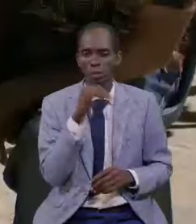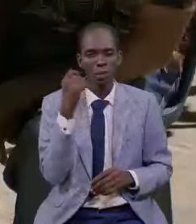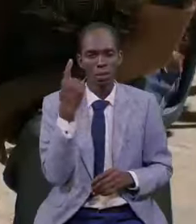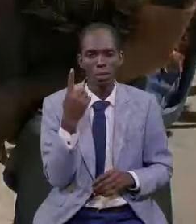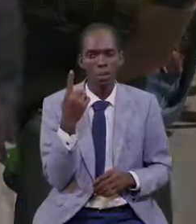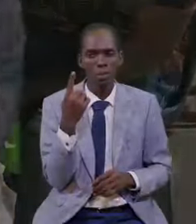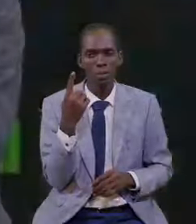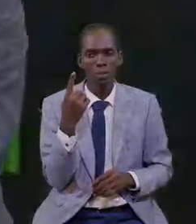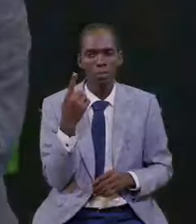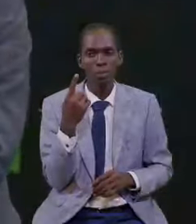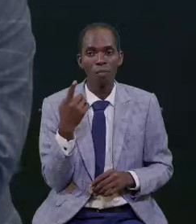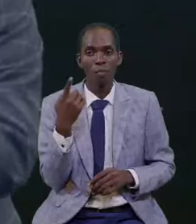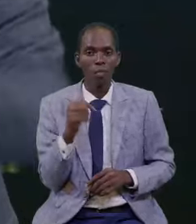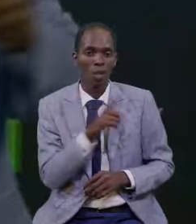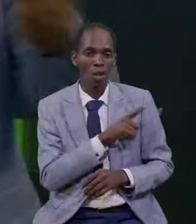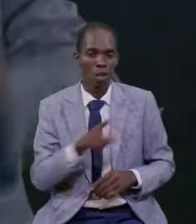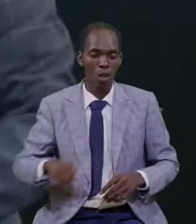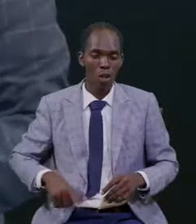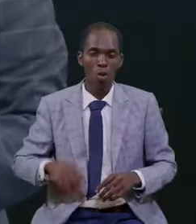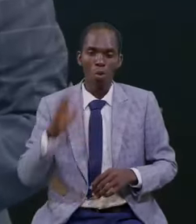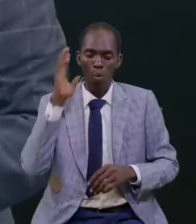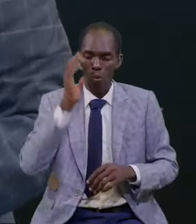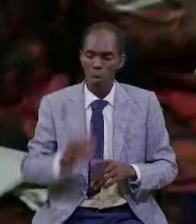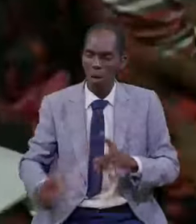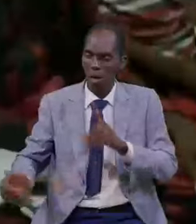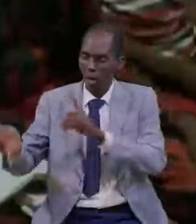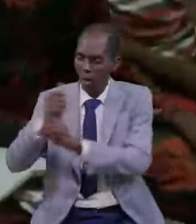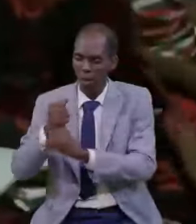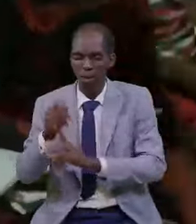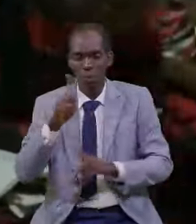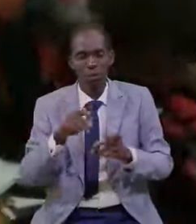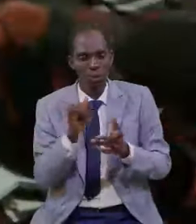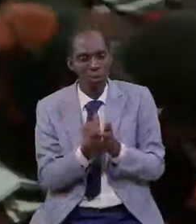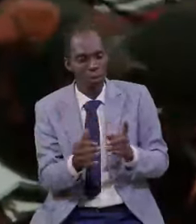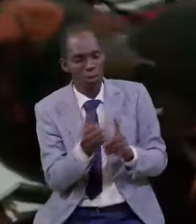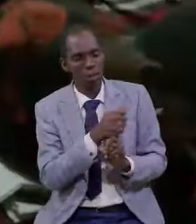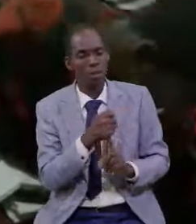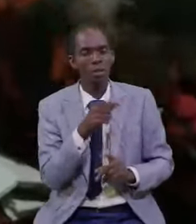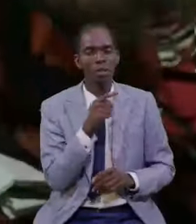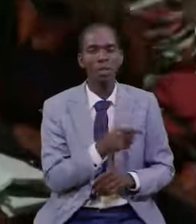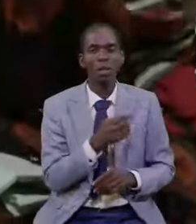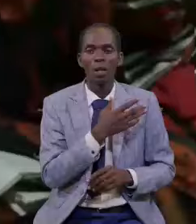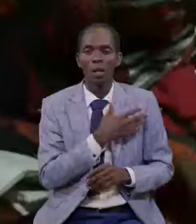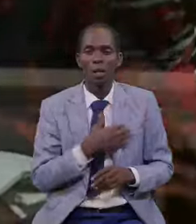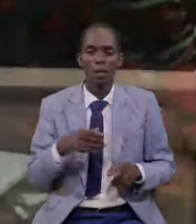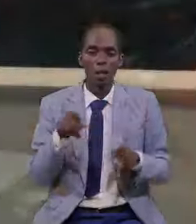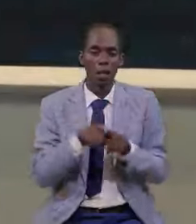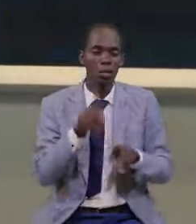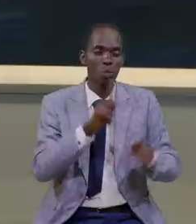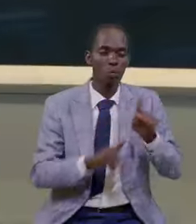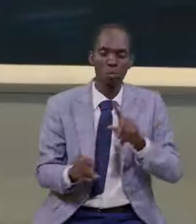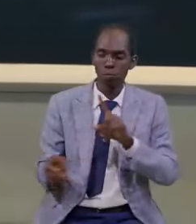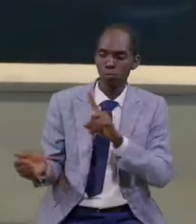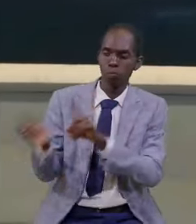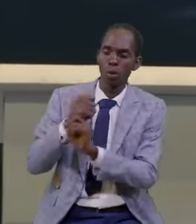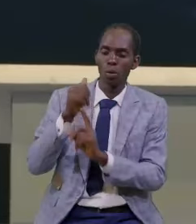The Lord will catch the catchers. And so as they caught her, they were not thinking